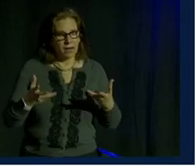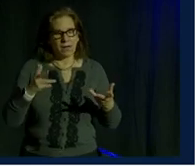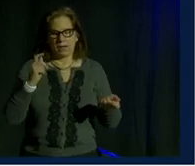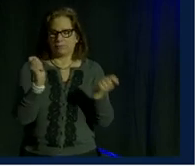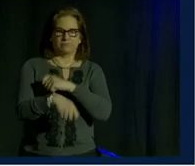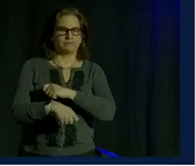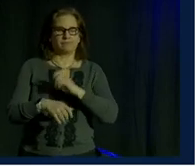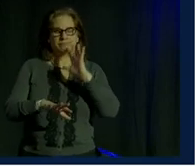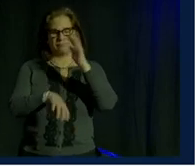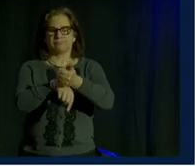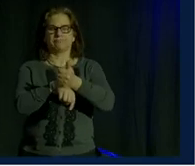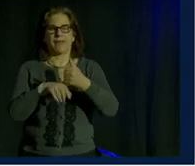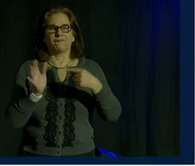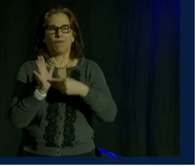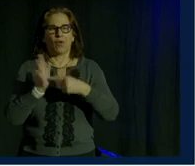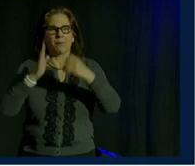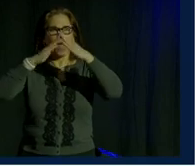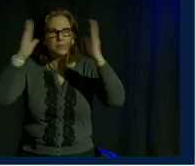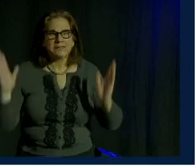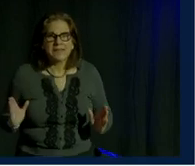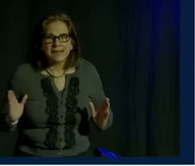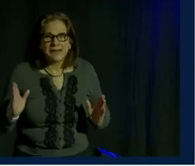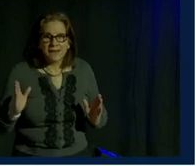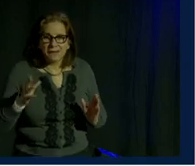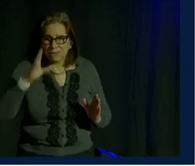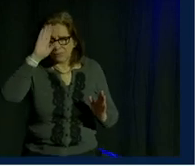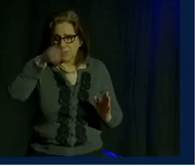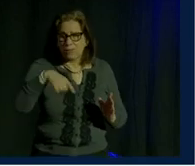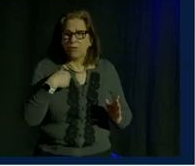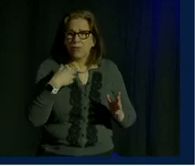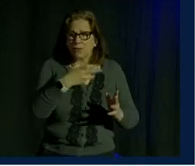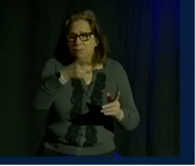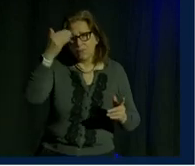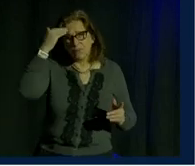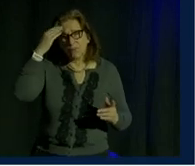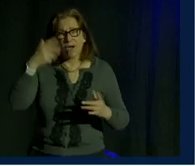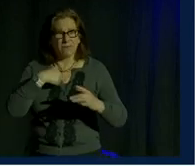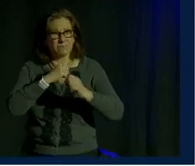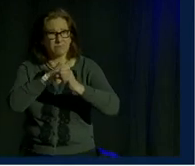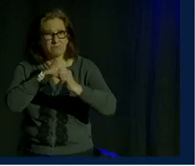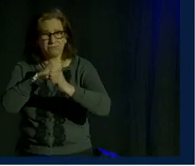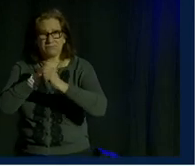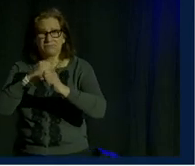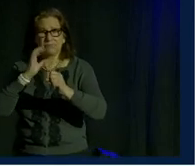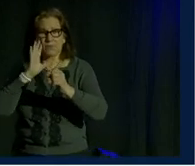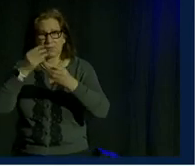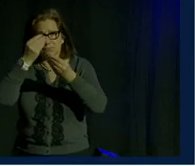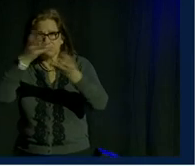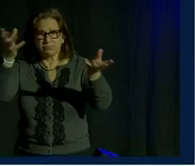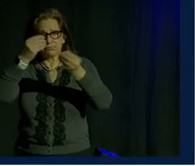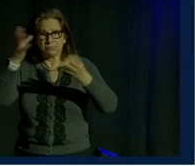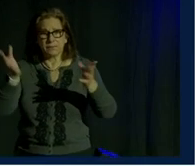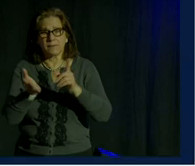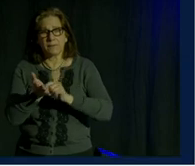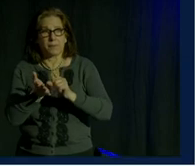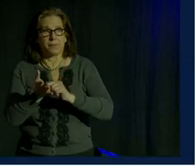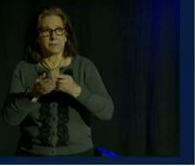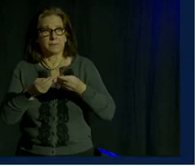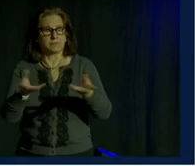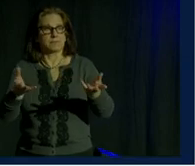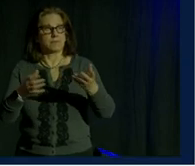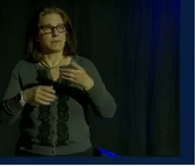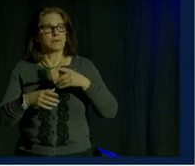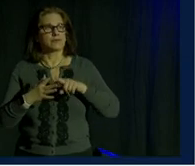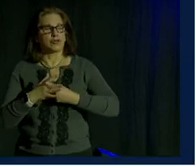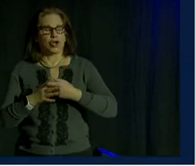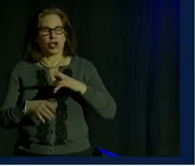brief, but please know that these solicitations will all be released in early May. First, we have